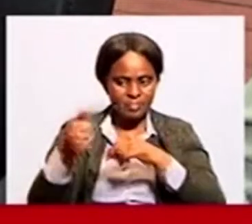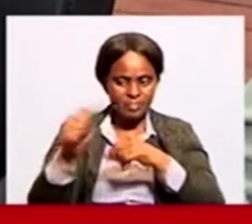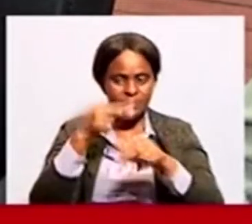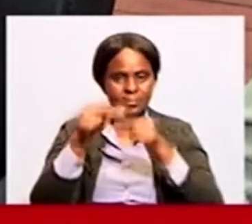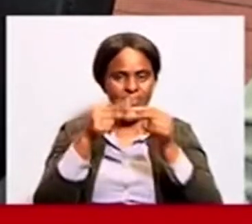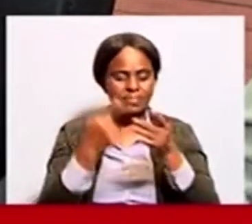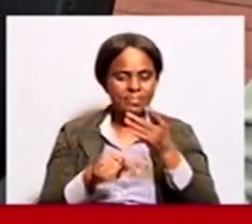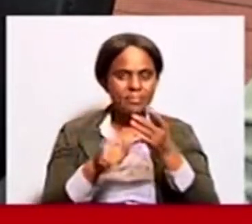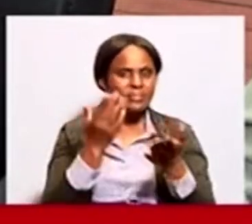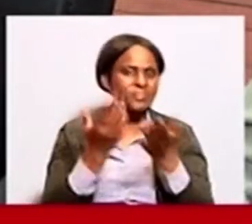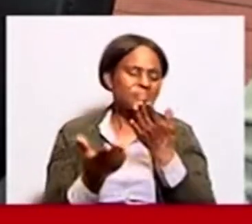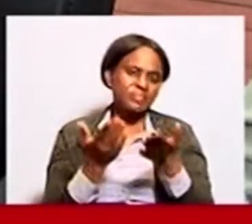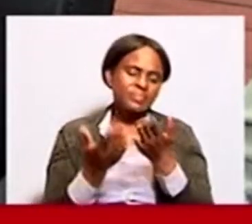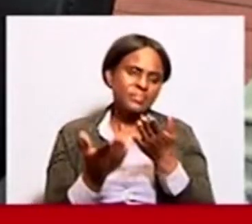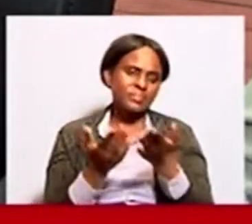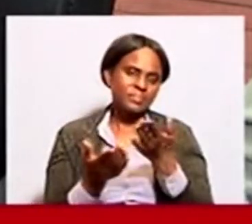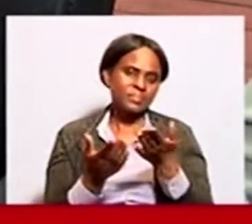be